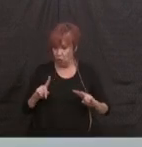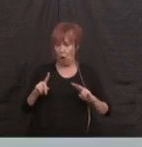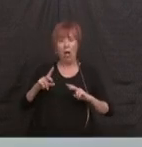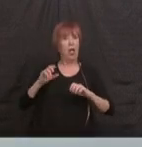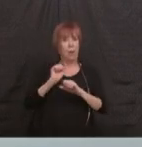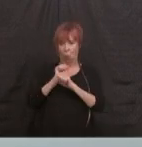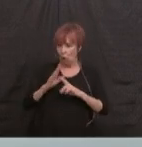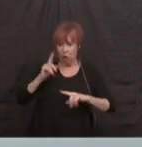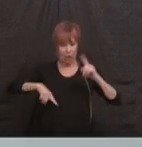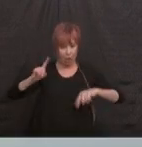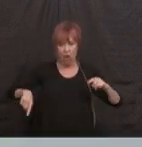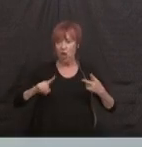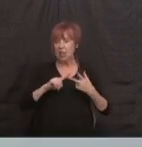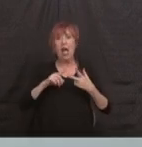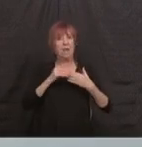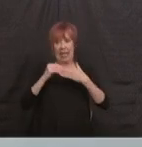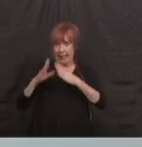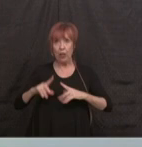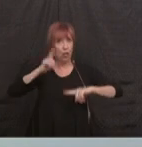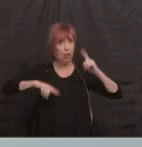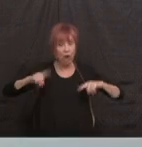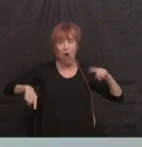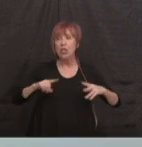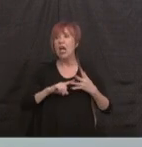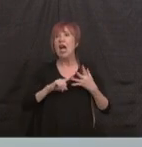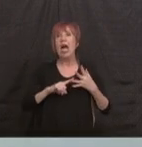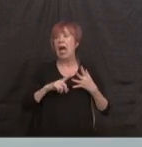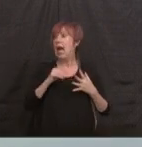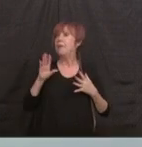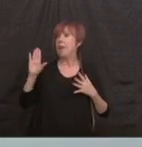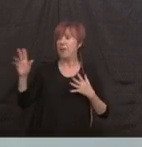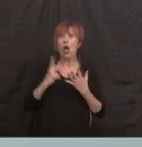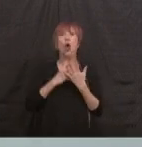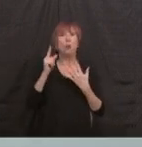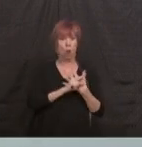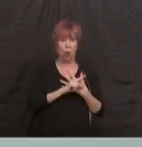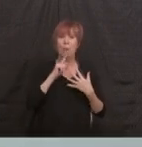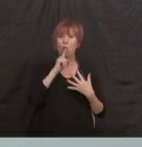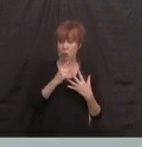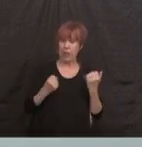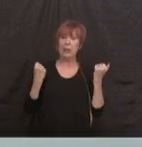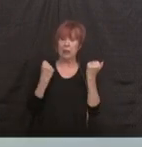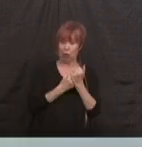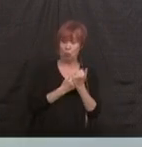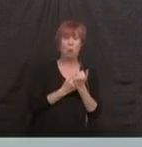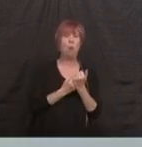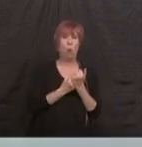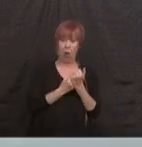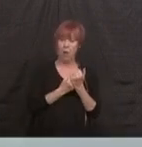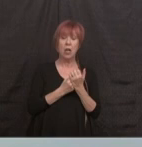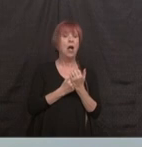their leadership is diverse and accountable, and that they can make sure that their programs are really looking to